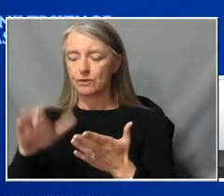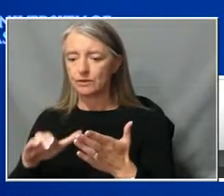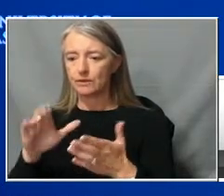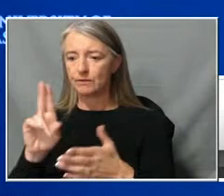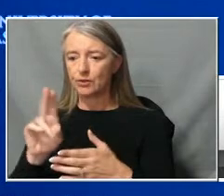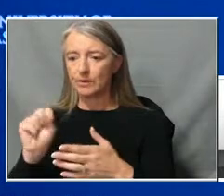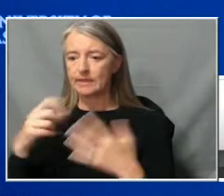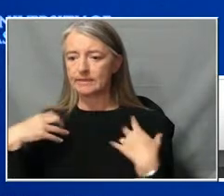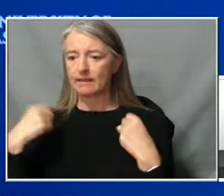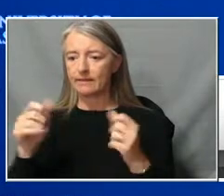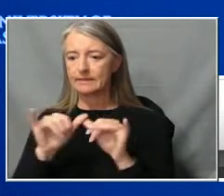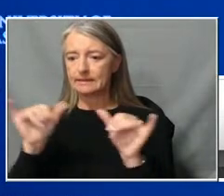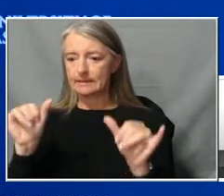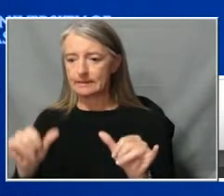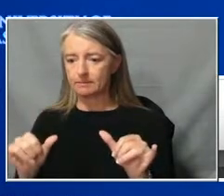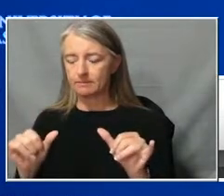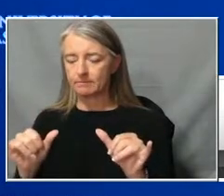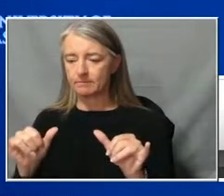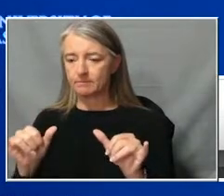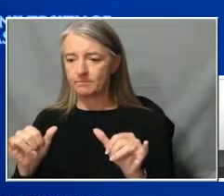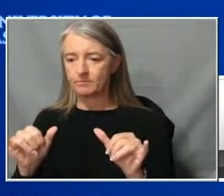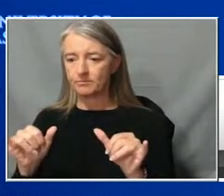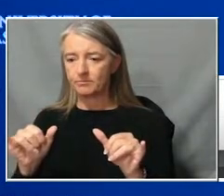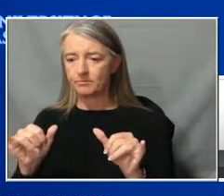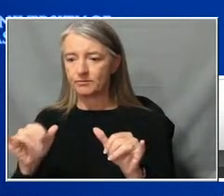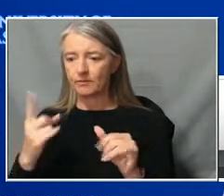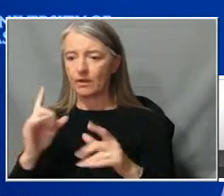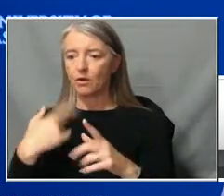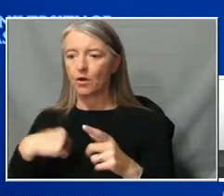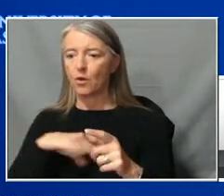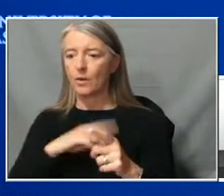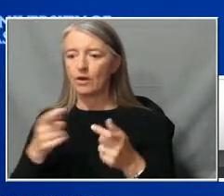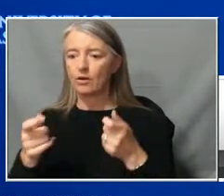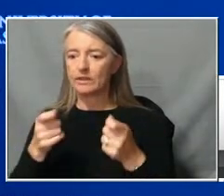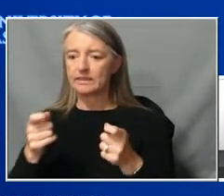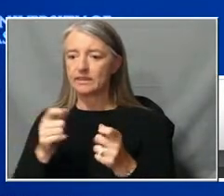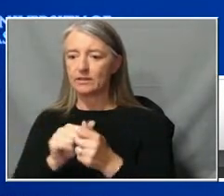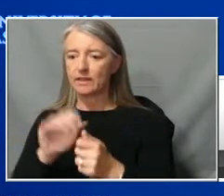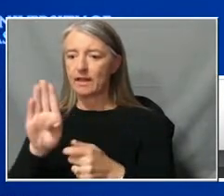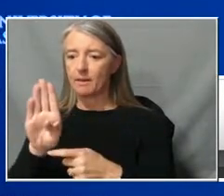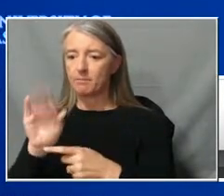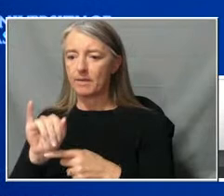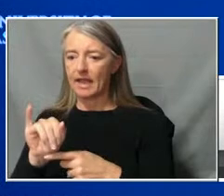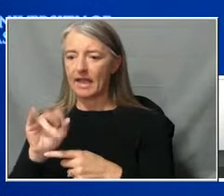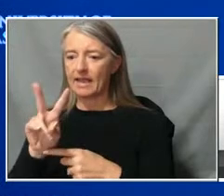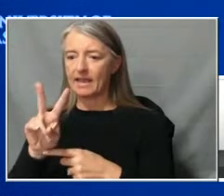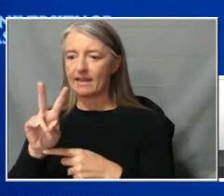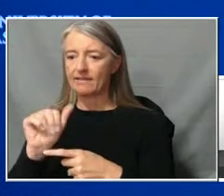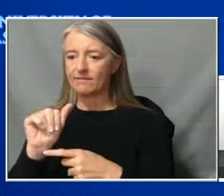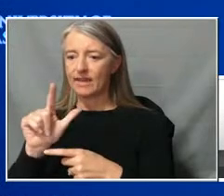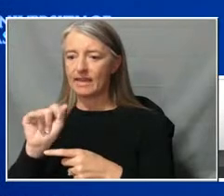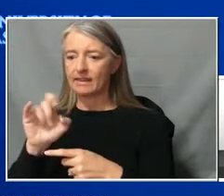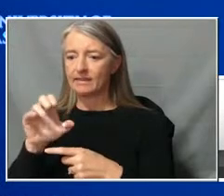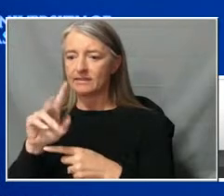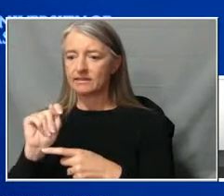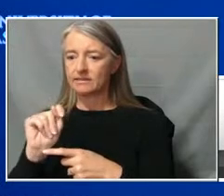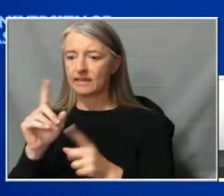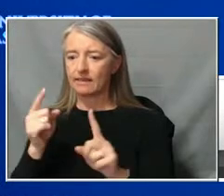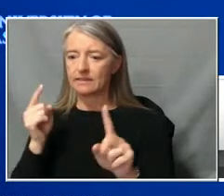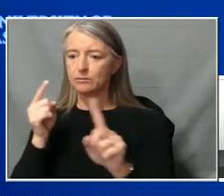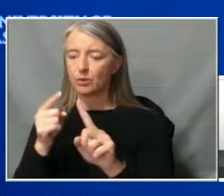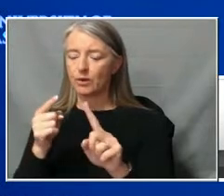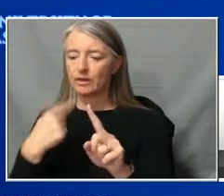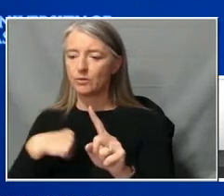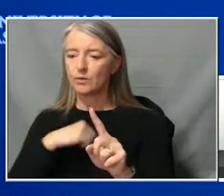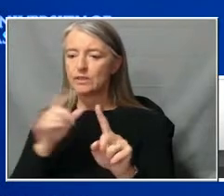system at this point in time. So we are only dealing with a bivalent at this point, but what we do understand is